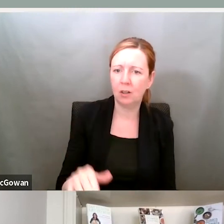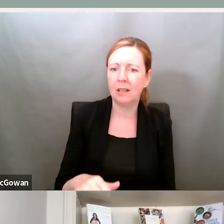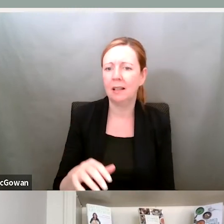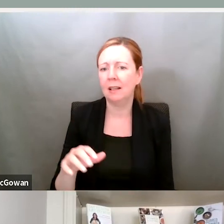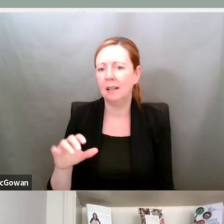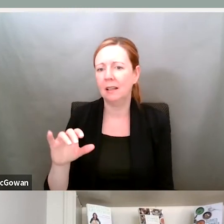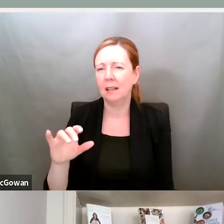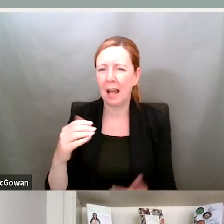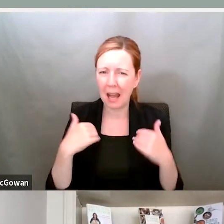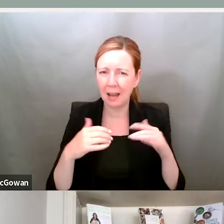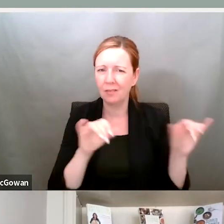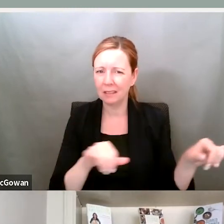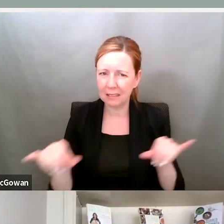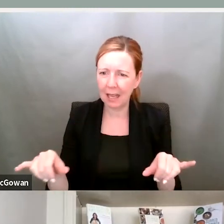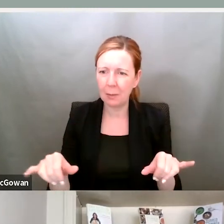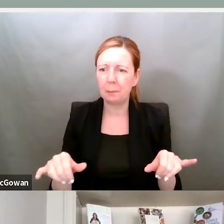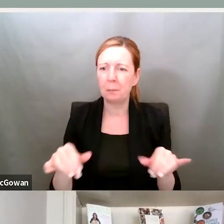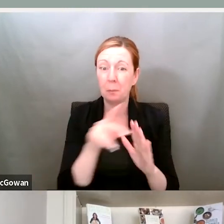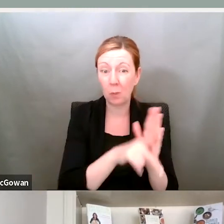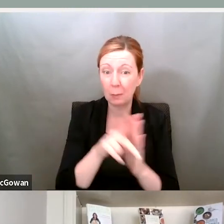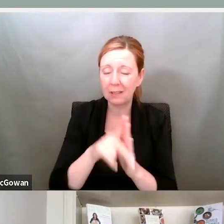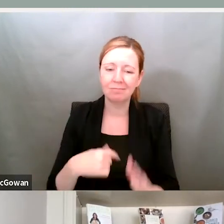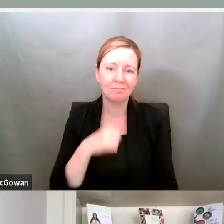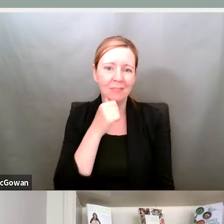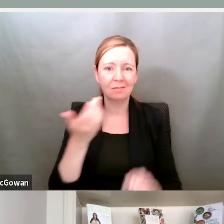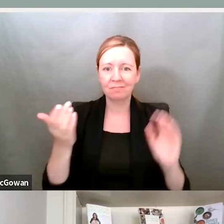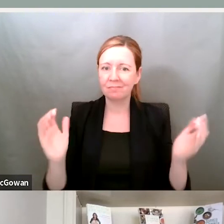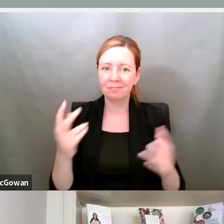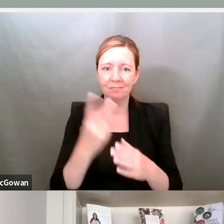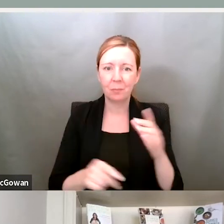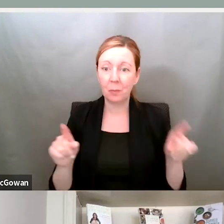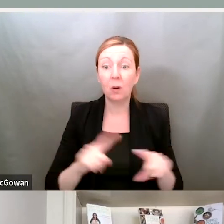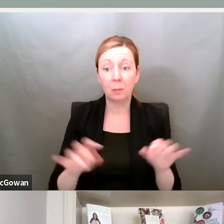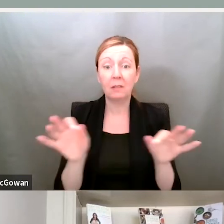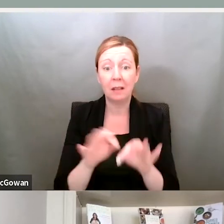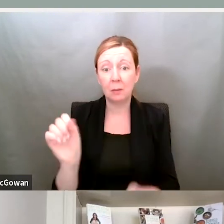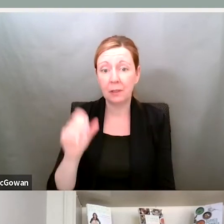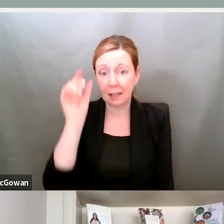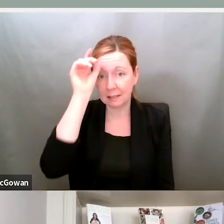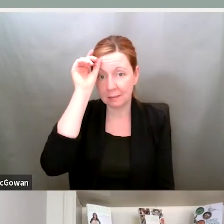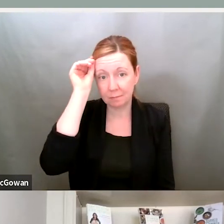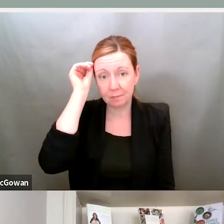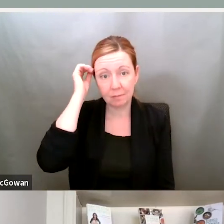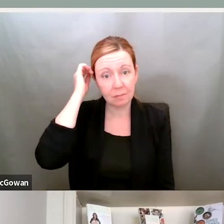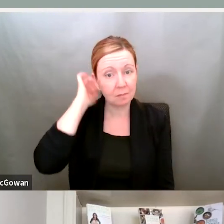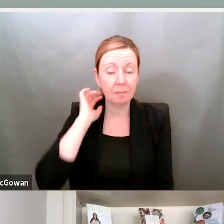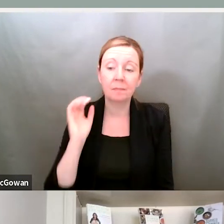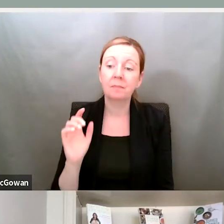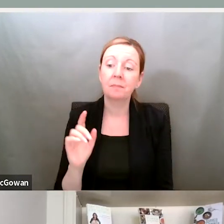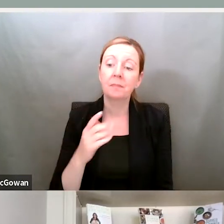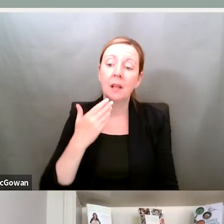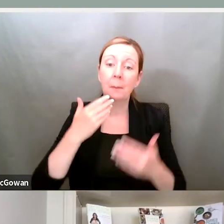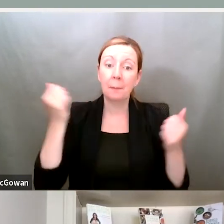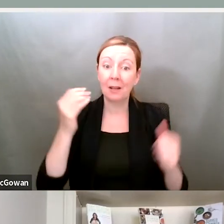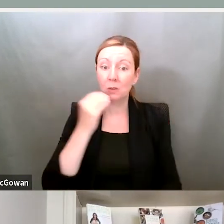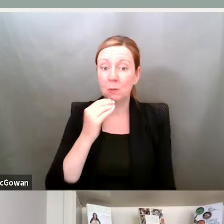and benefits? I haven't done a comparison between the two, but they're definitely valuable. Okay. Is it best to